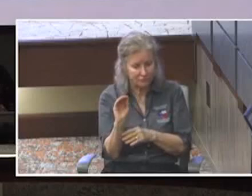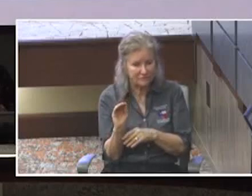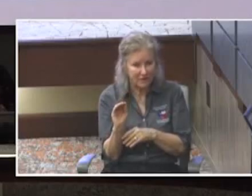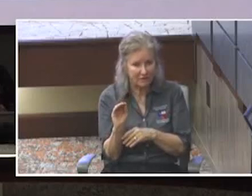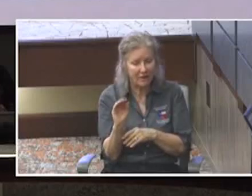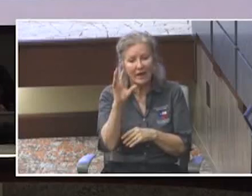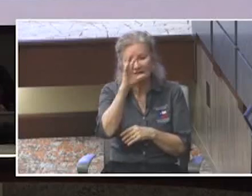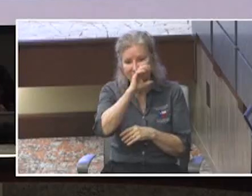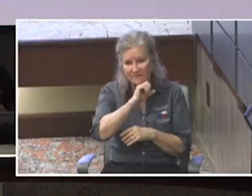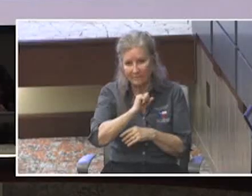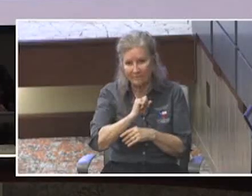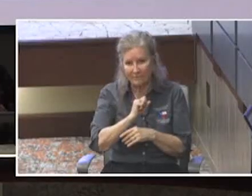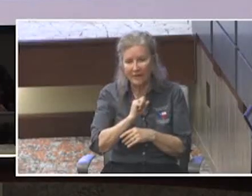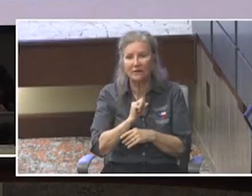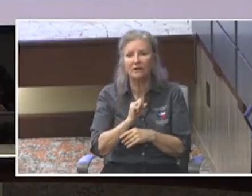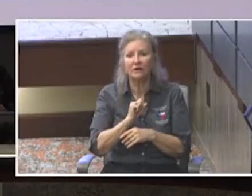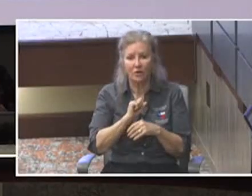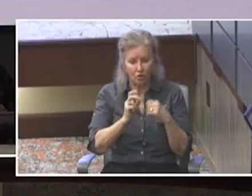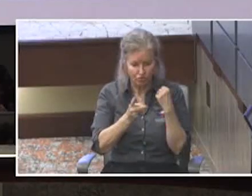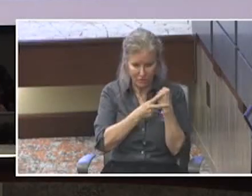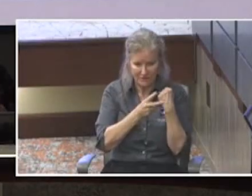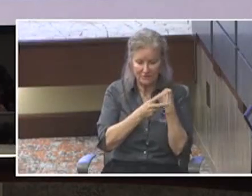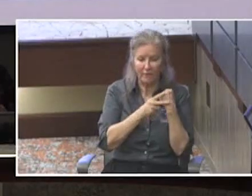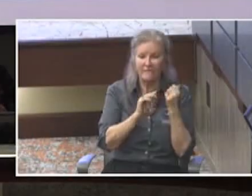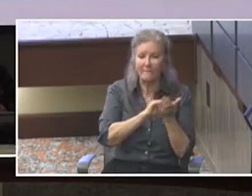27.5% estimated reserve amount.